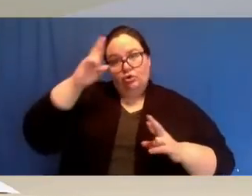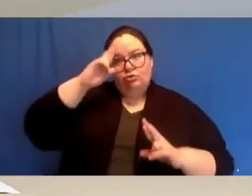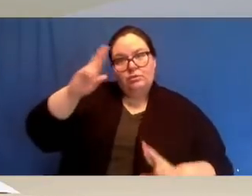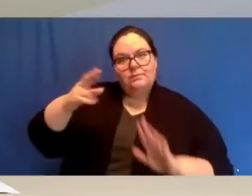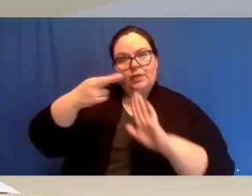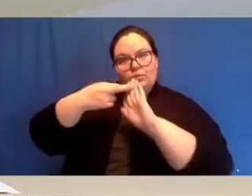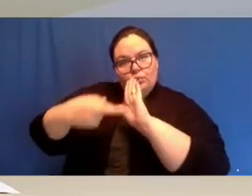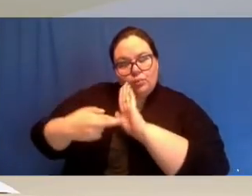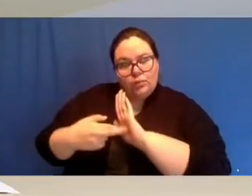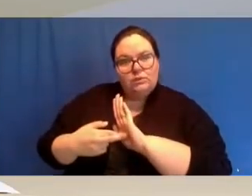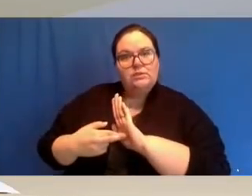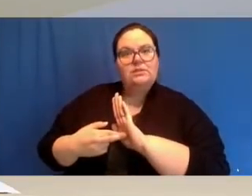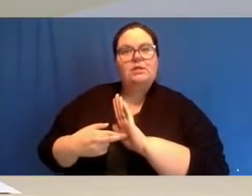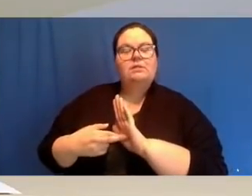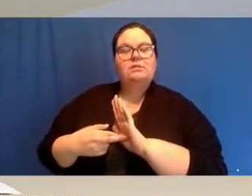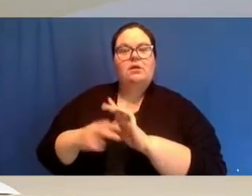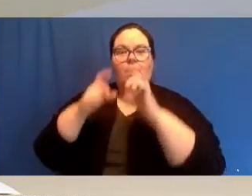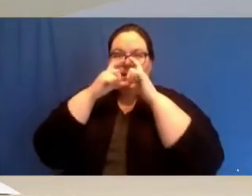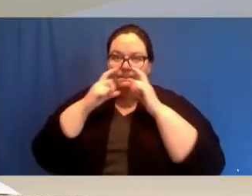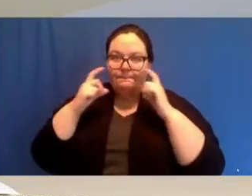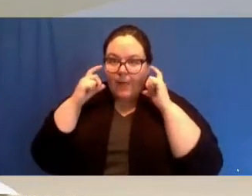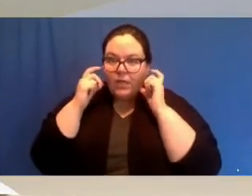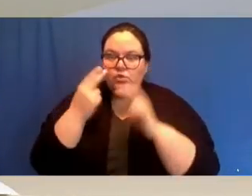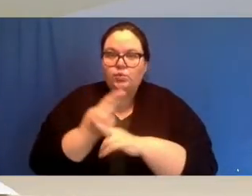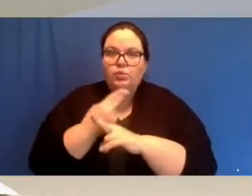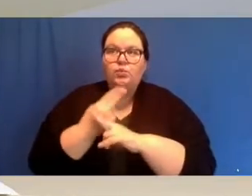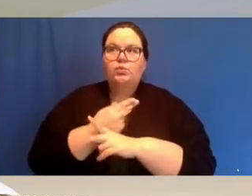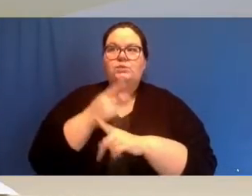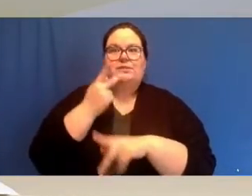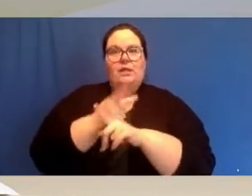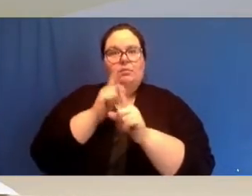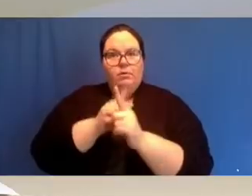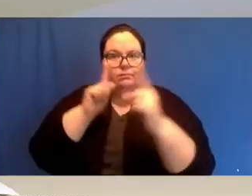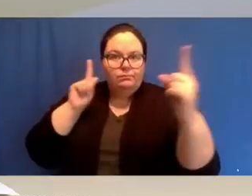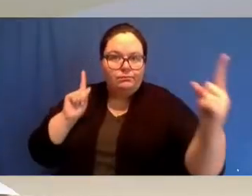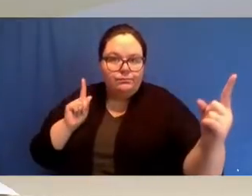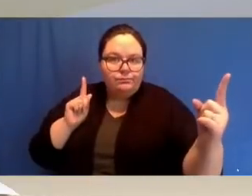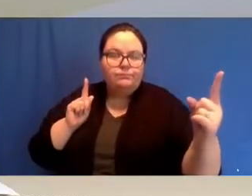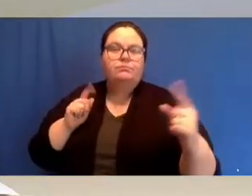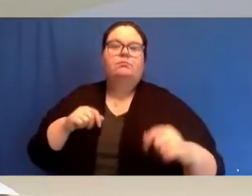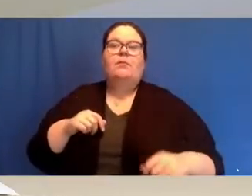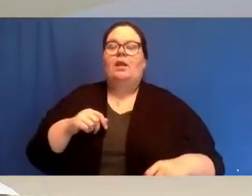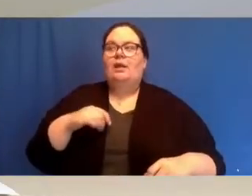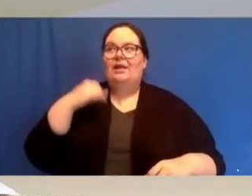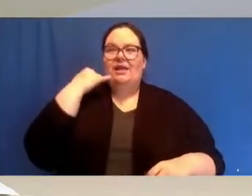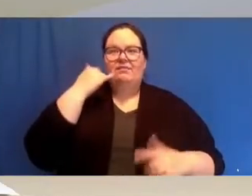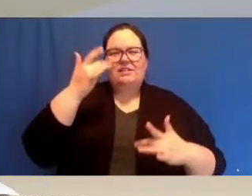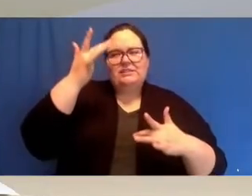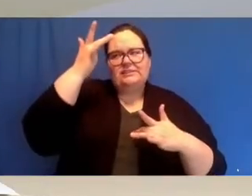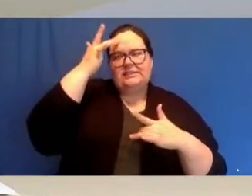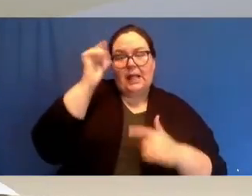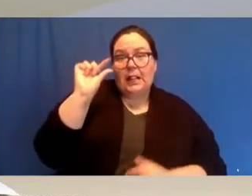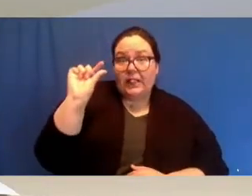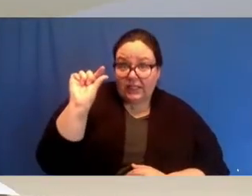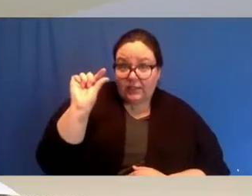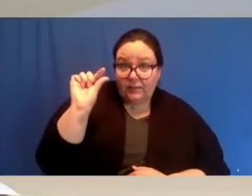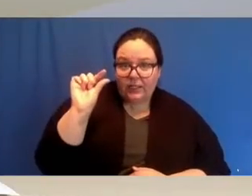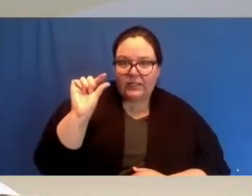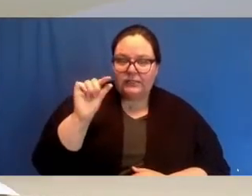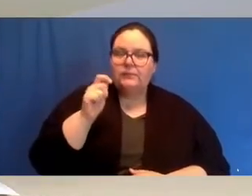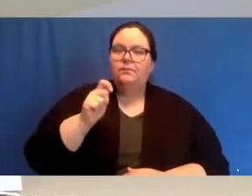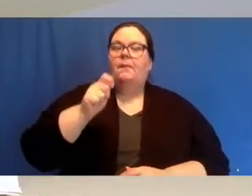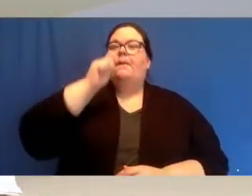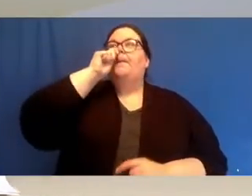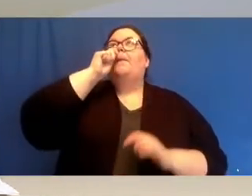health basics, including wearing a mask, physical distance, get tested if you are symptomatic, and stay home if you're not